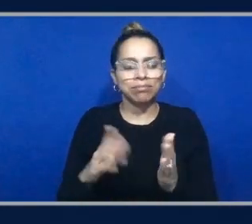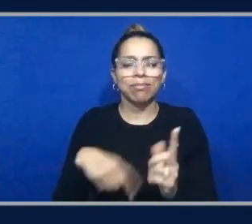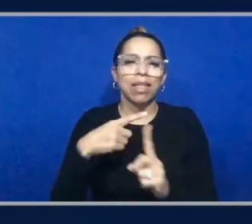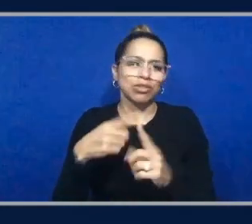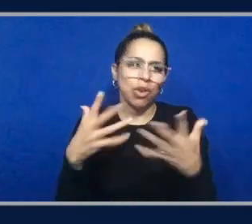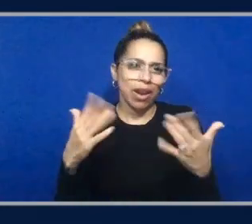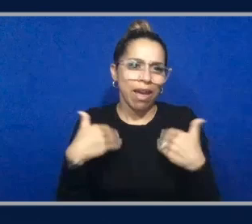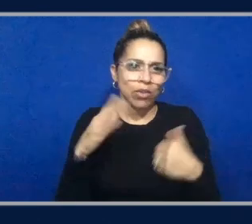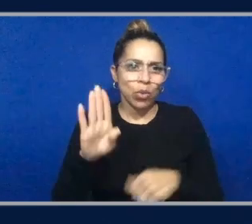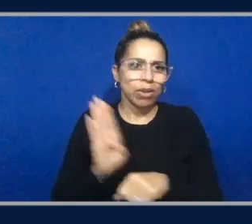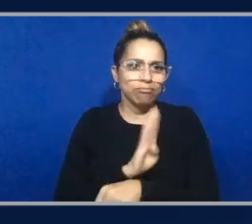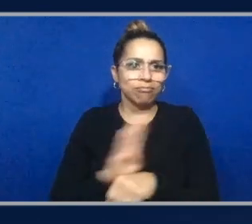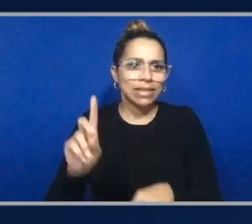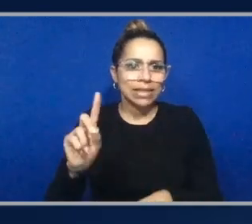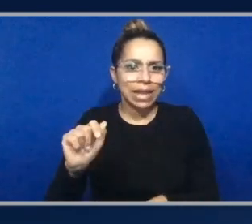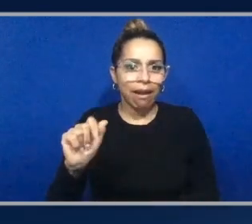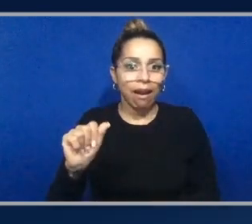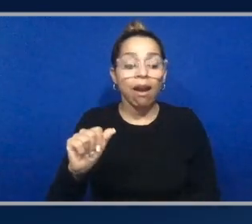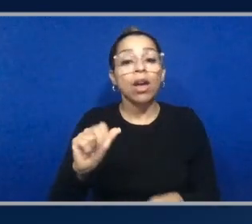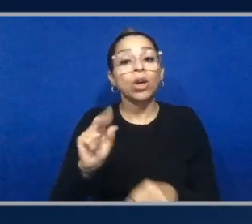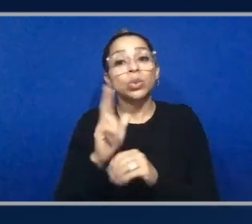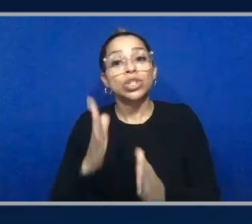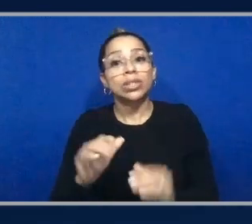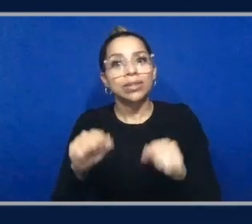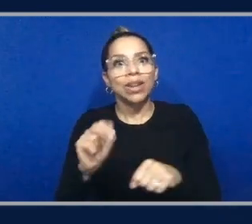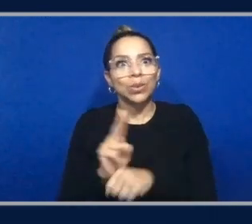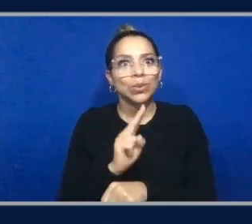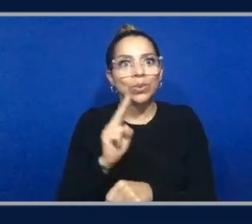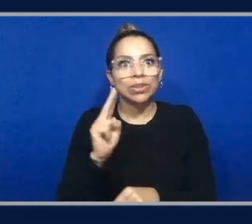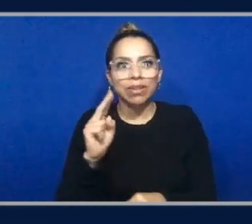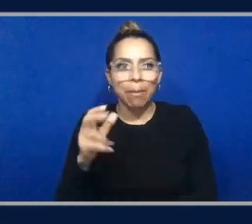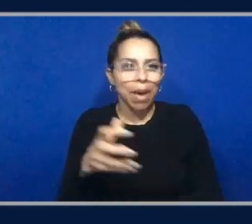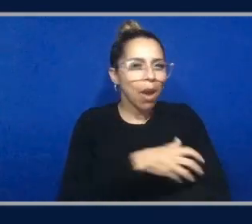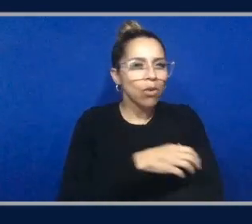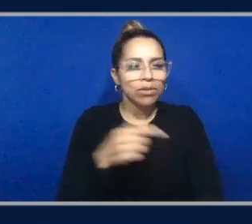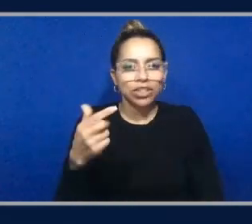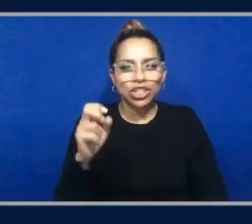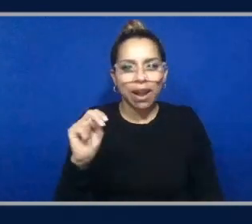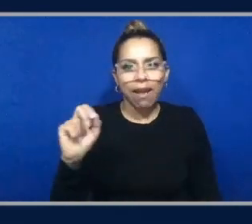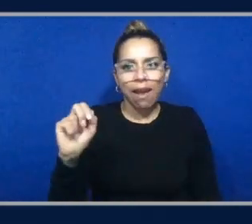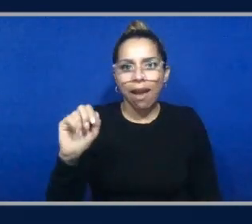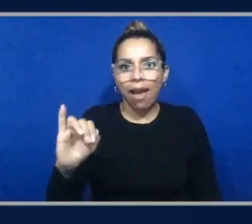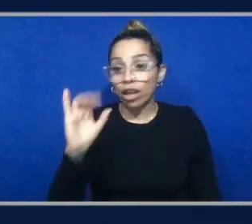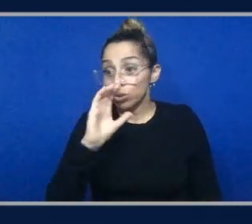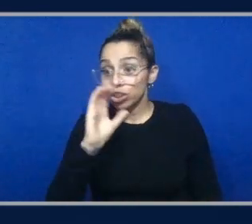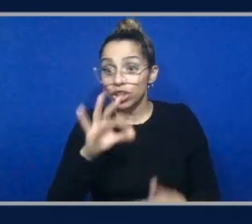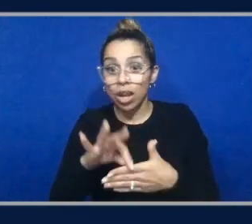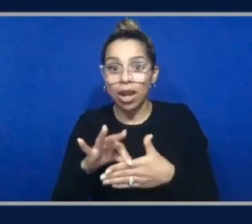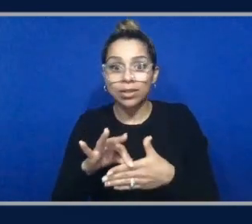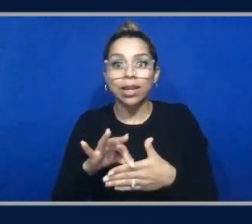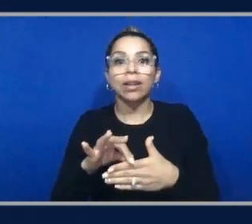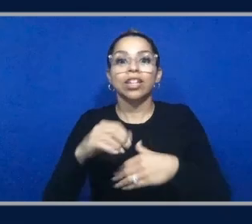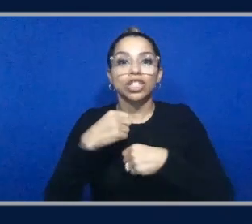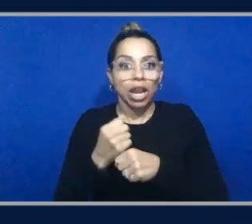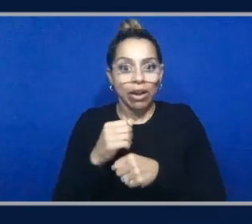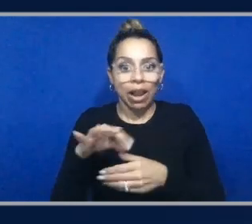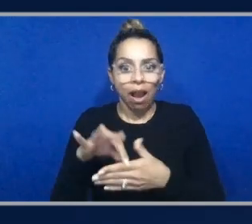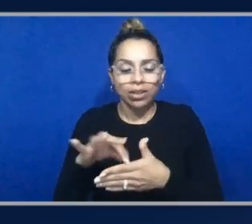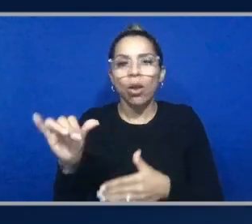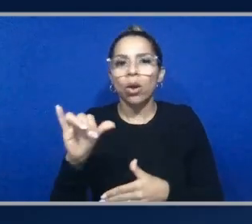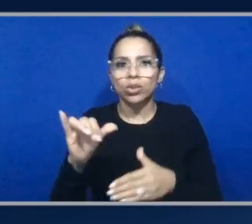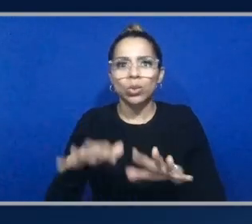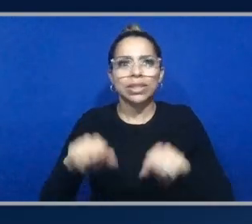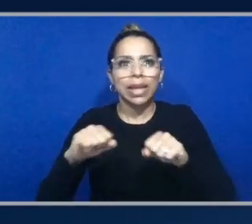users can leverage the power of kind of generative AI to search content, generate content, and also take action on that. Abhinav, did you want to